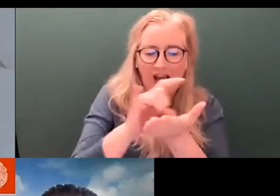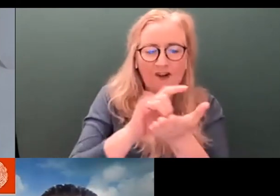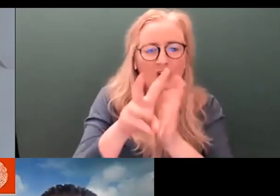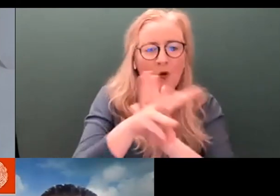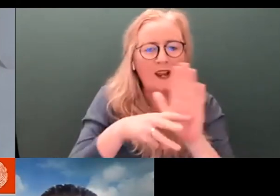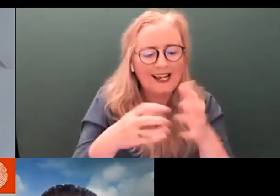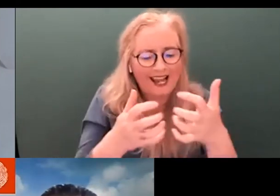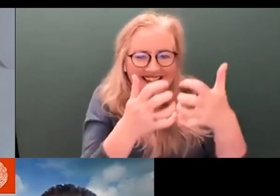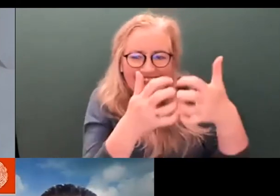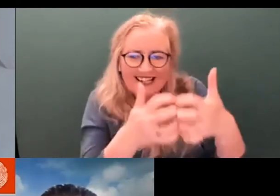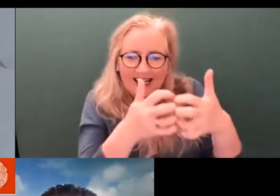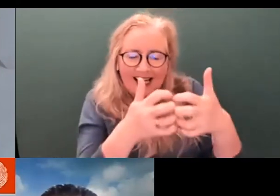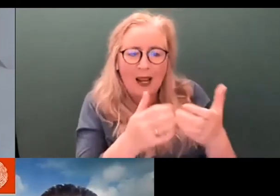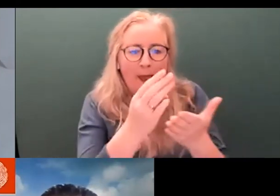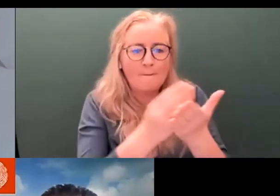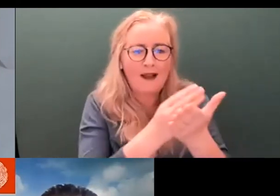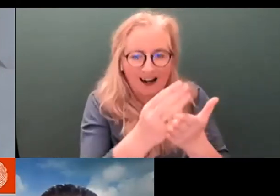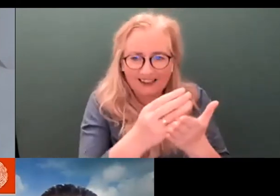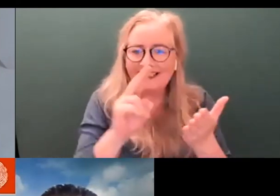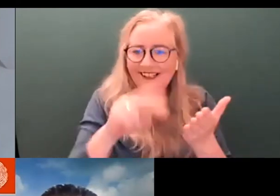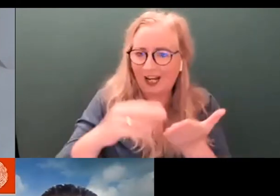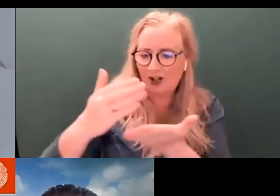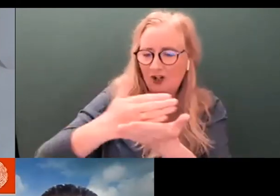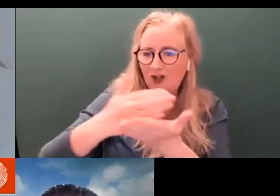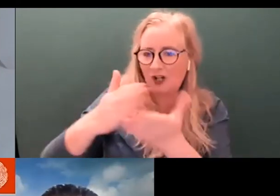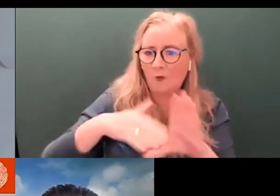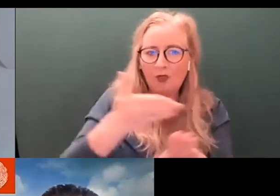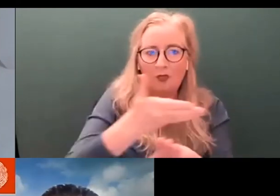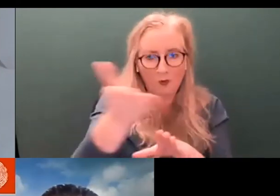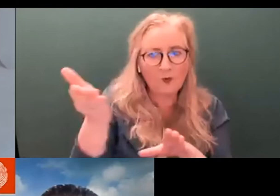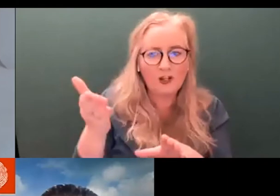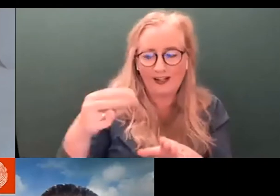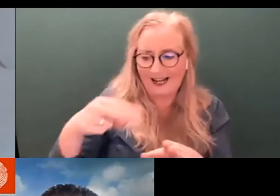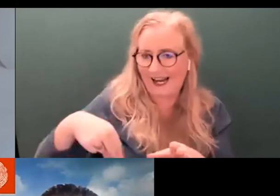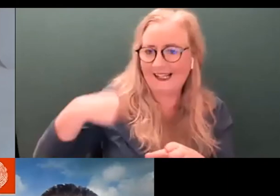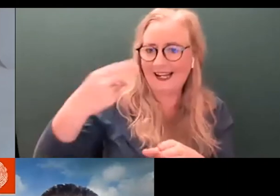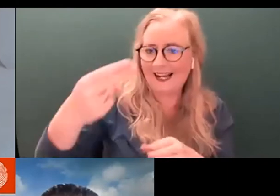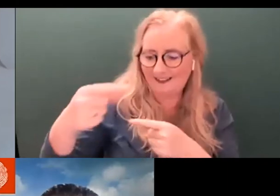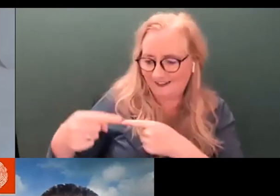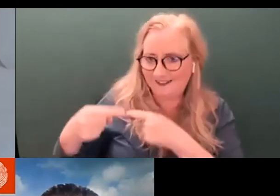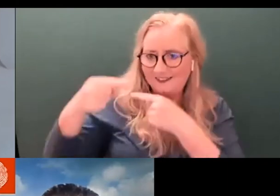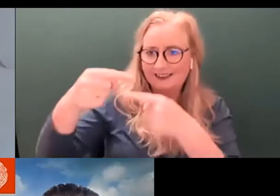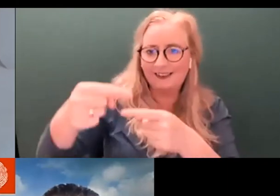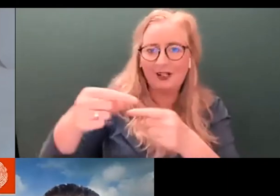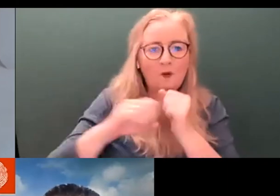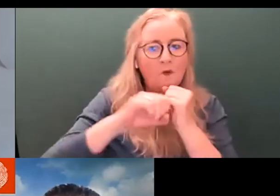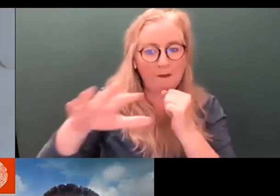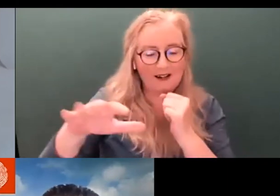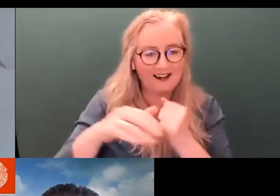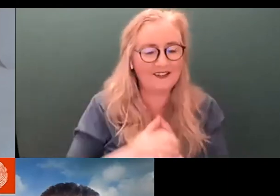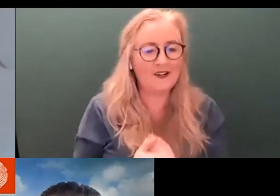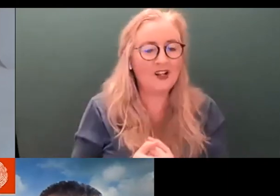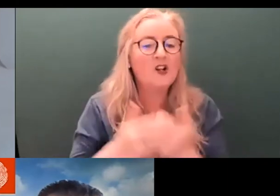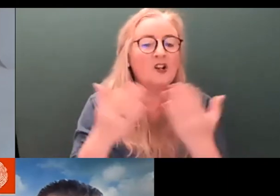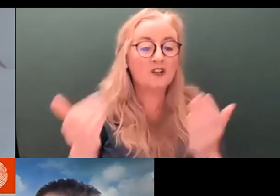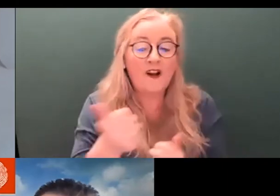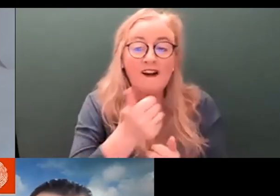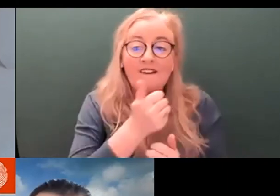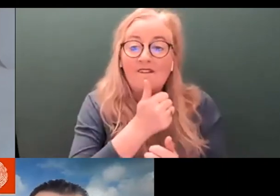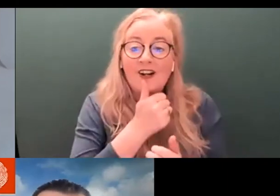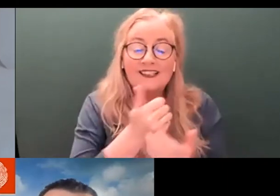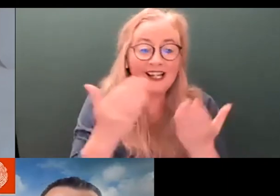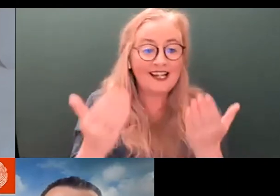details will be shared with you at the next webinar. So first, we have